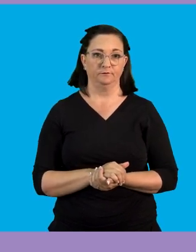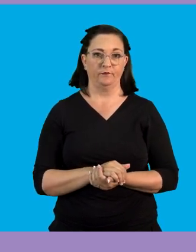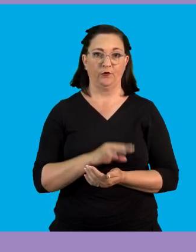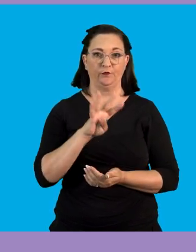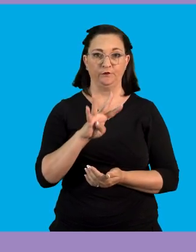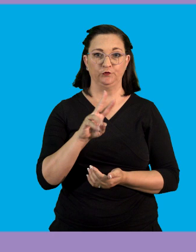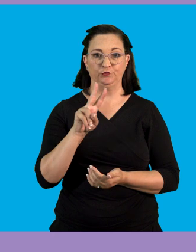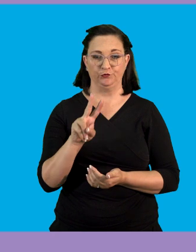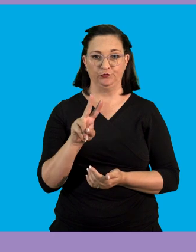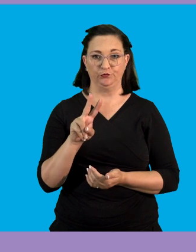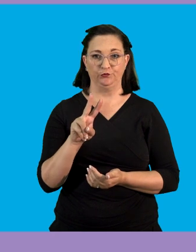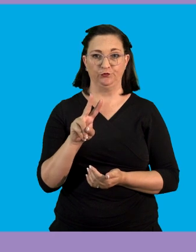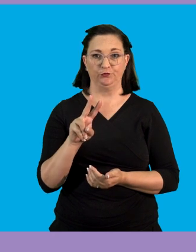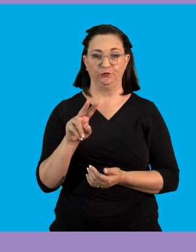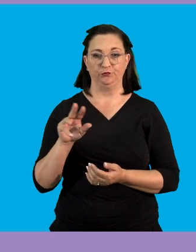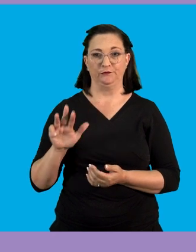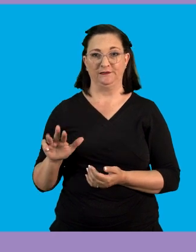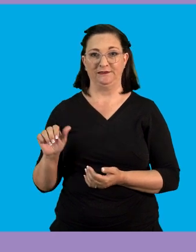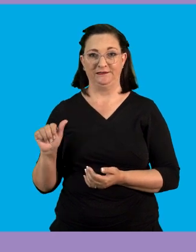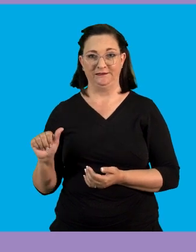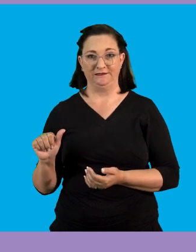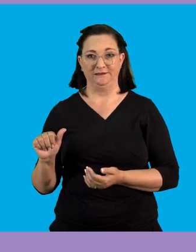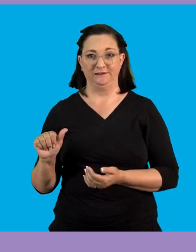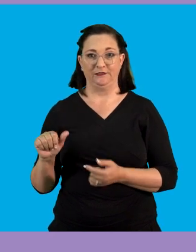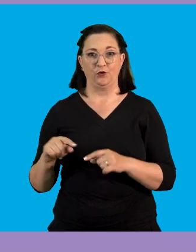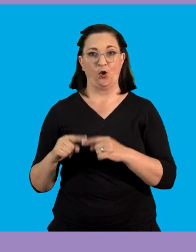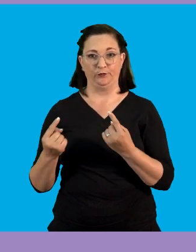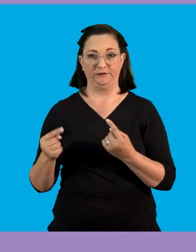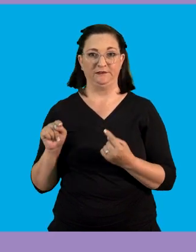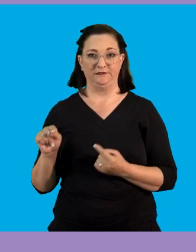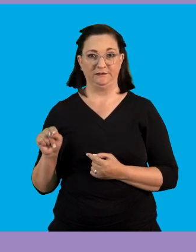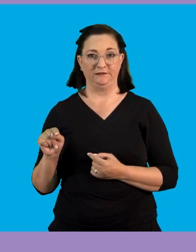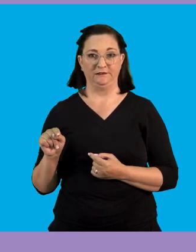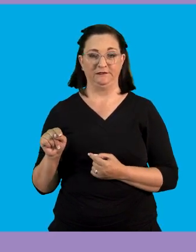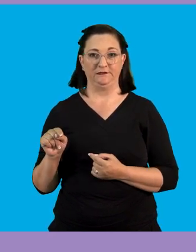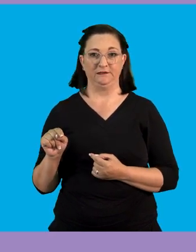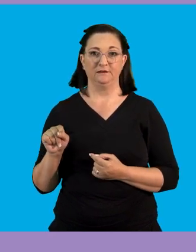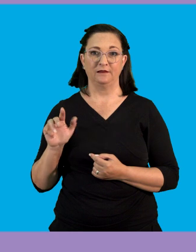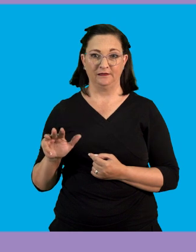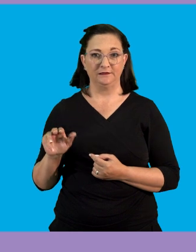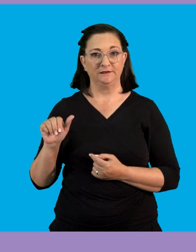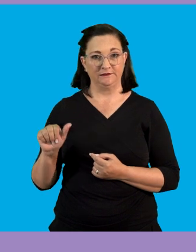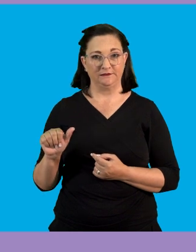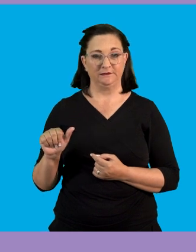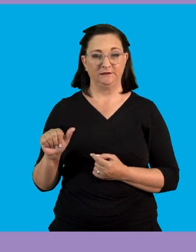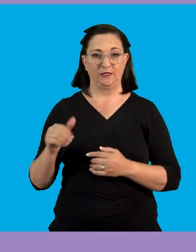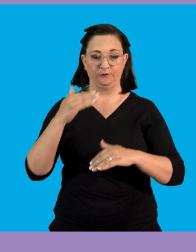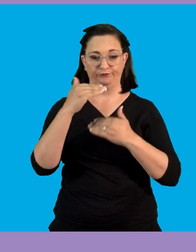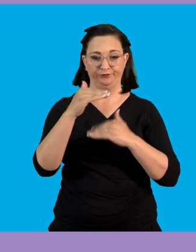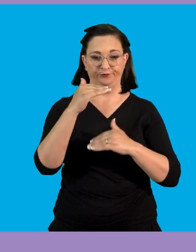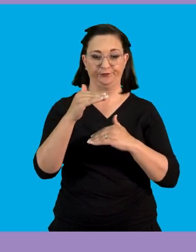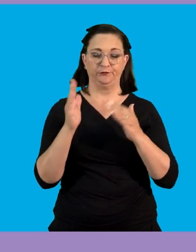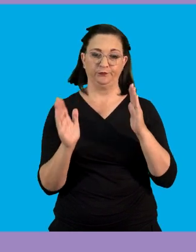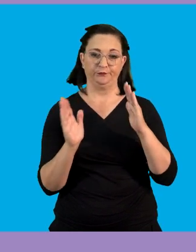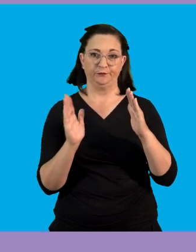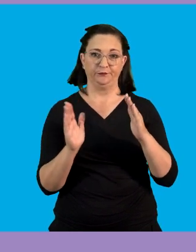now that one is 42 degrees and that is 96. The opposite angle to that would also be 96 because this is